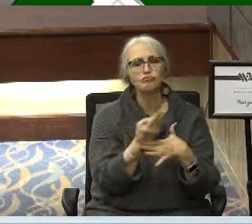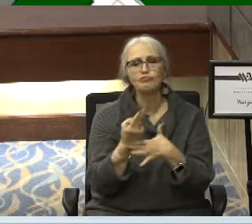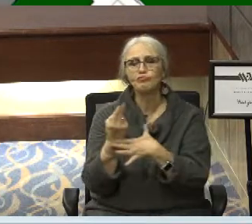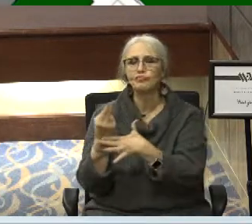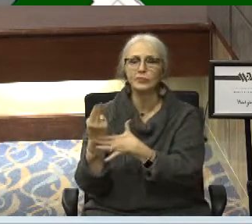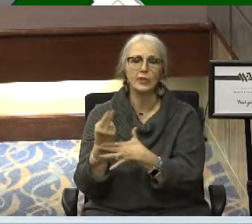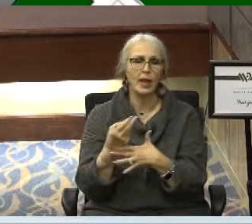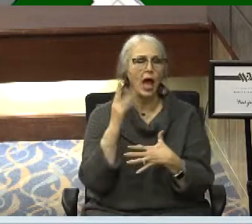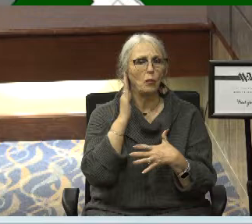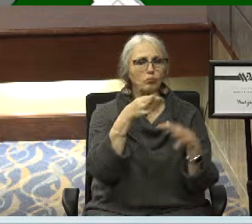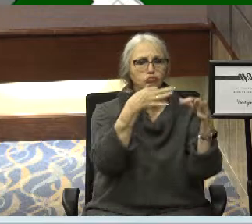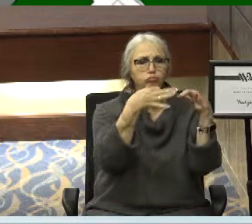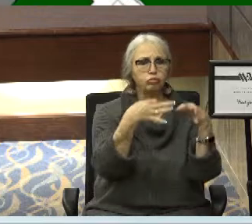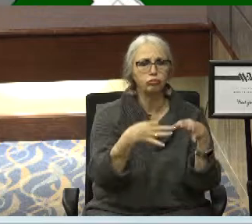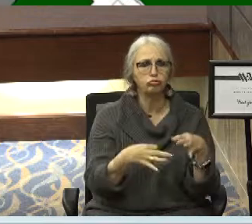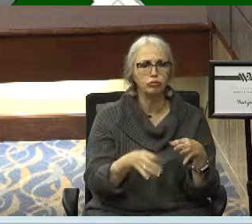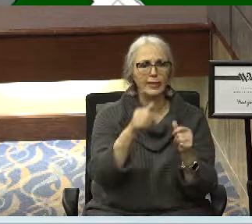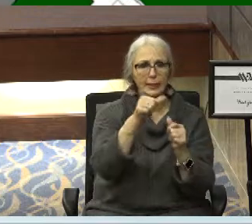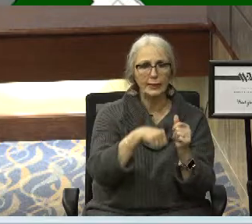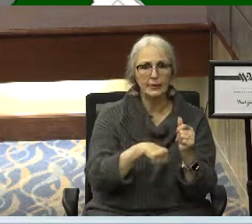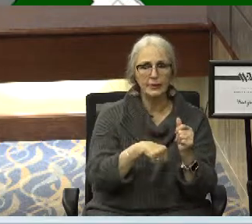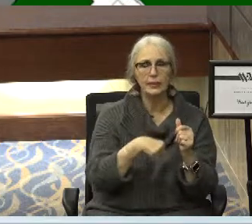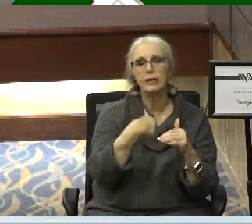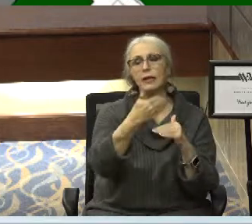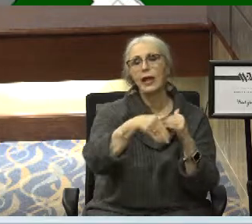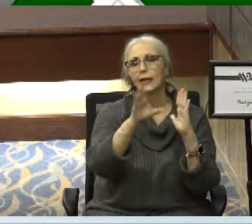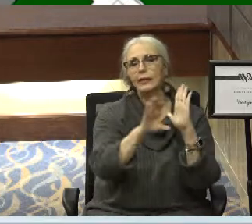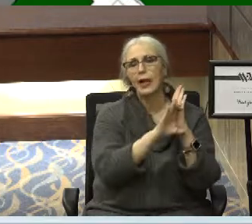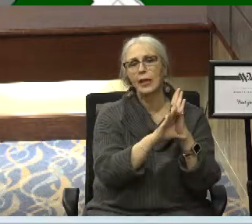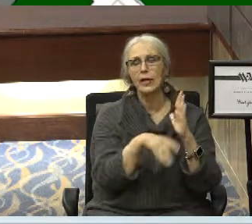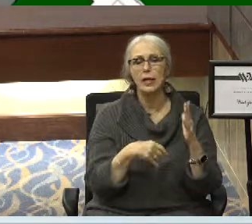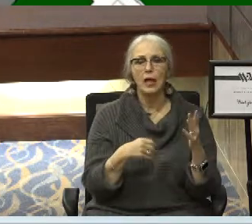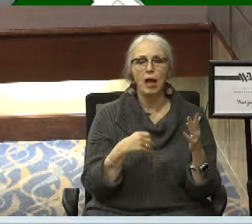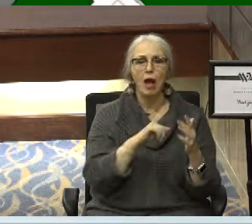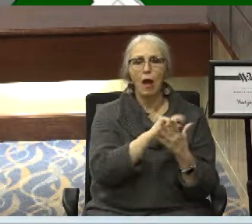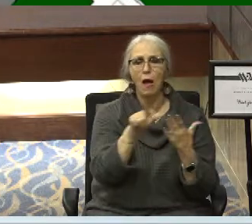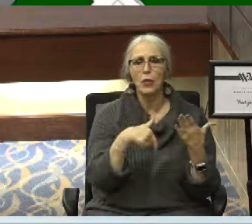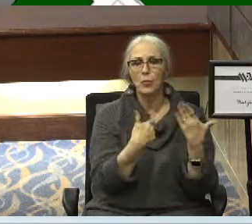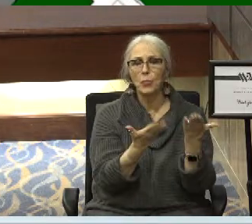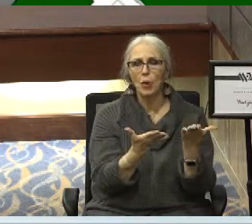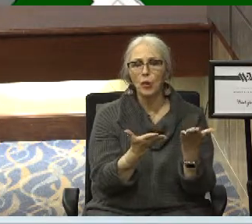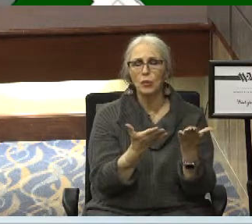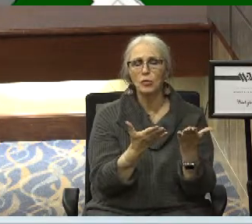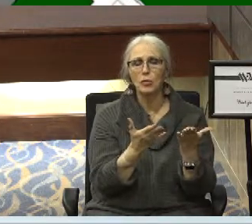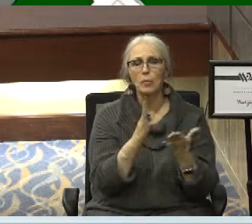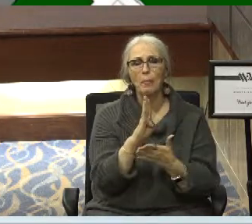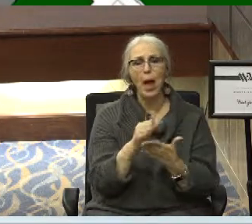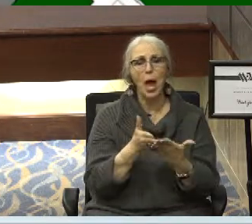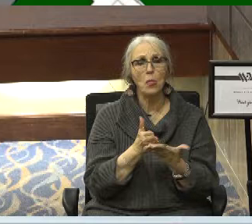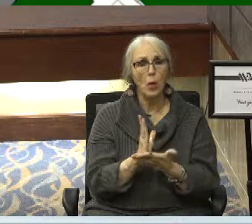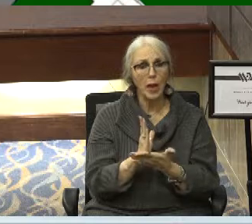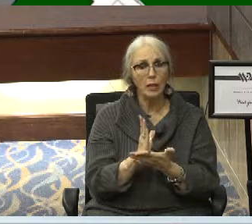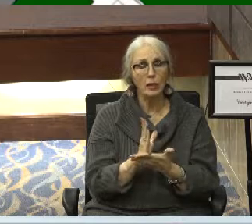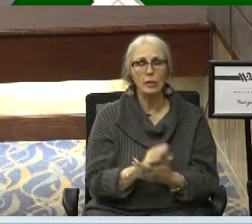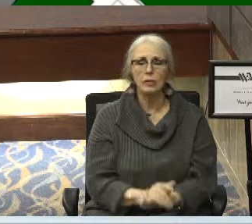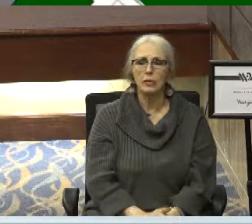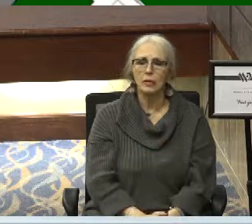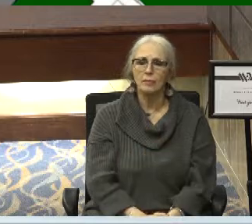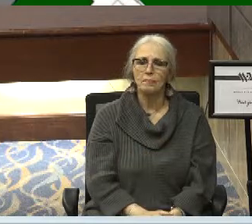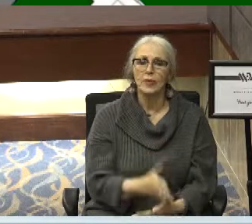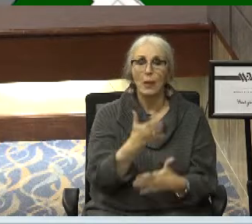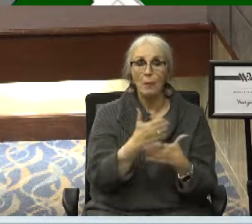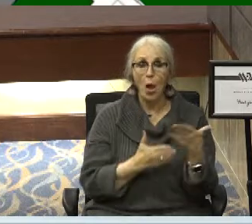I'll go through all of them on the next slide, but allows all their proposed uses by right. And so the part of